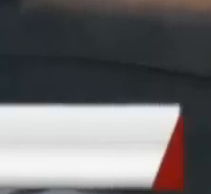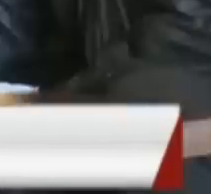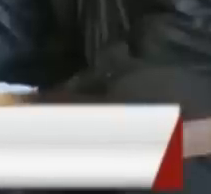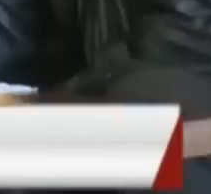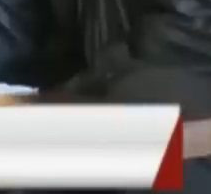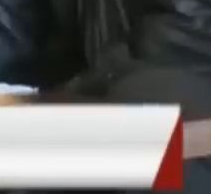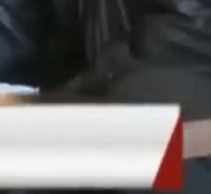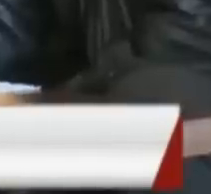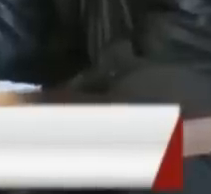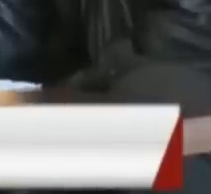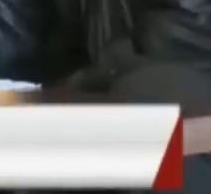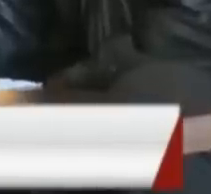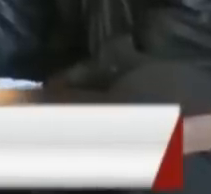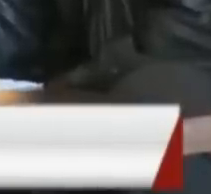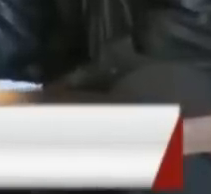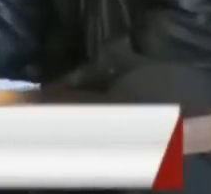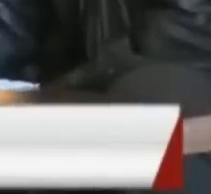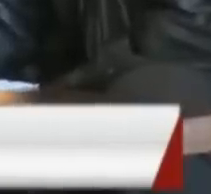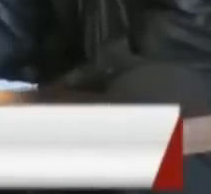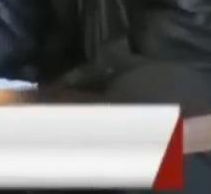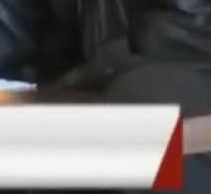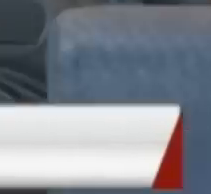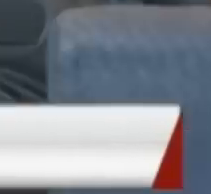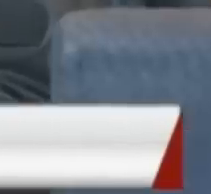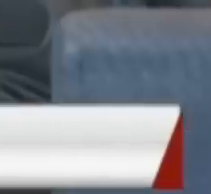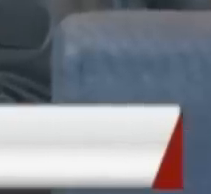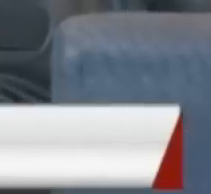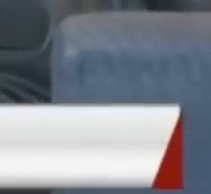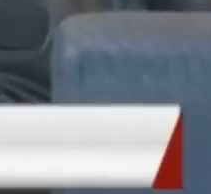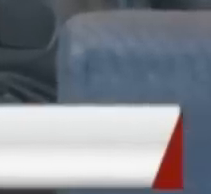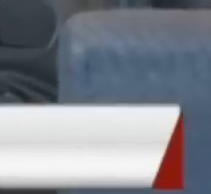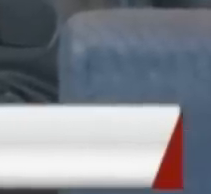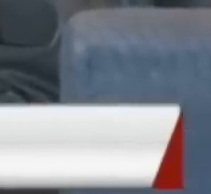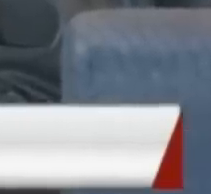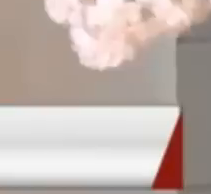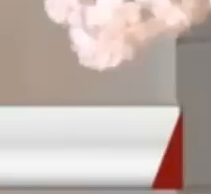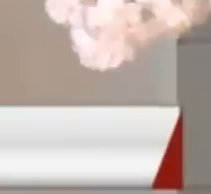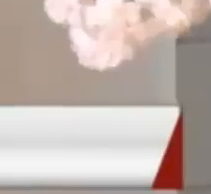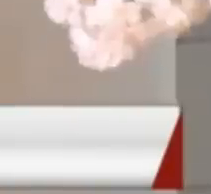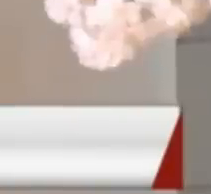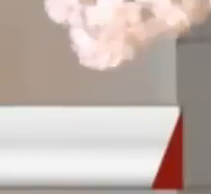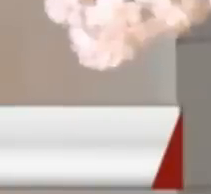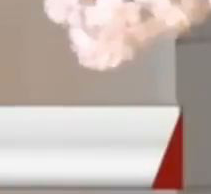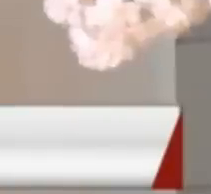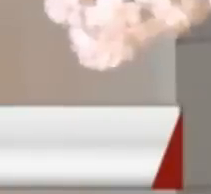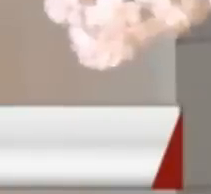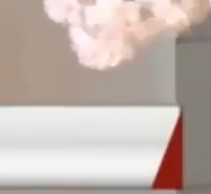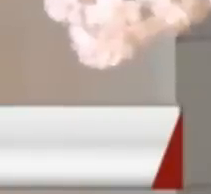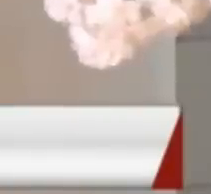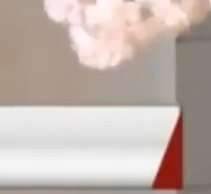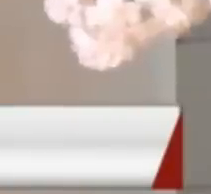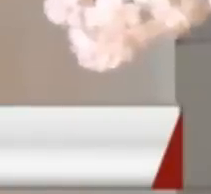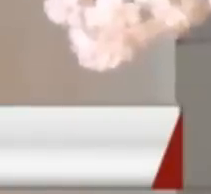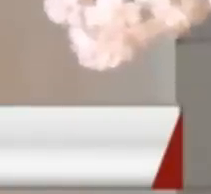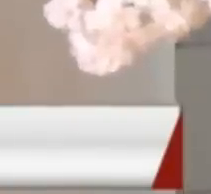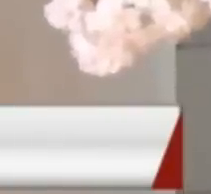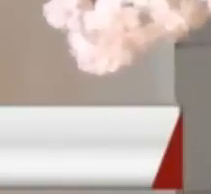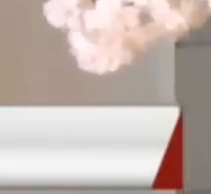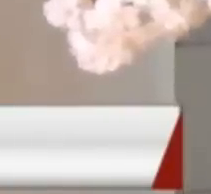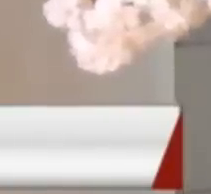political alliance and Dr. Ruto's prescription for political ailments. You can actually say the Lord's